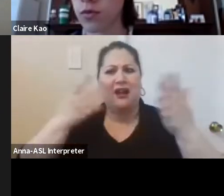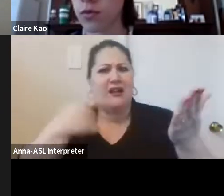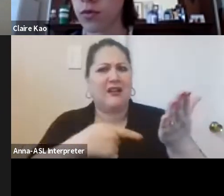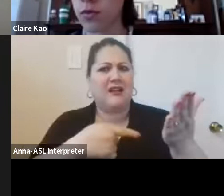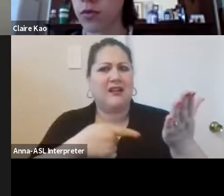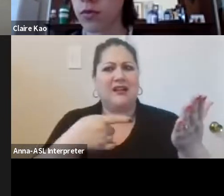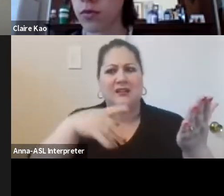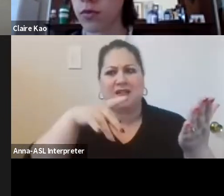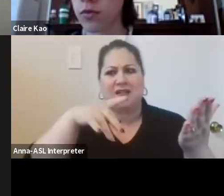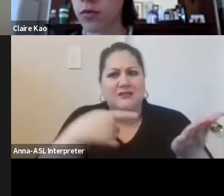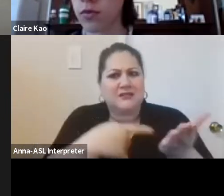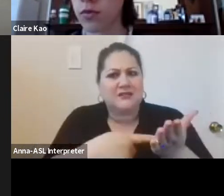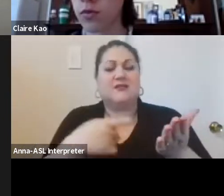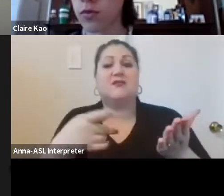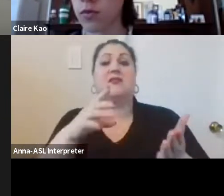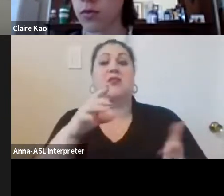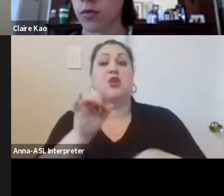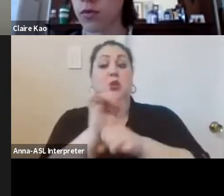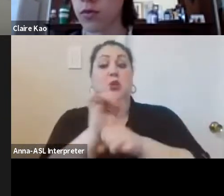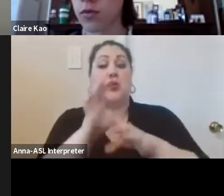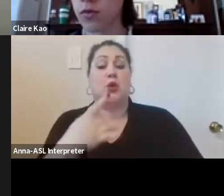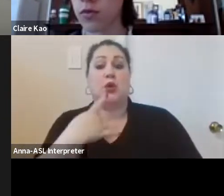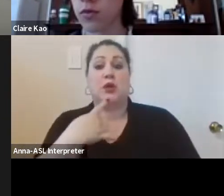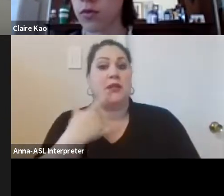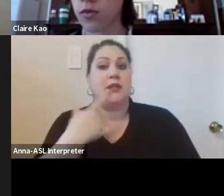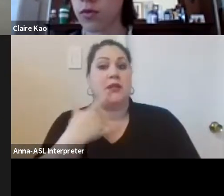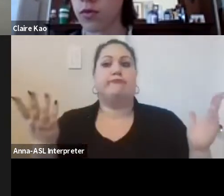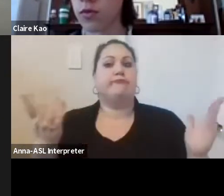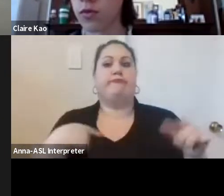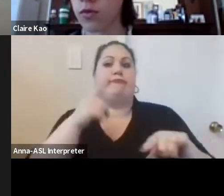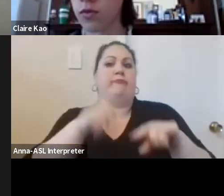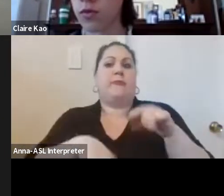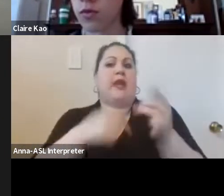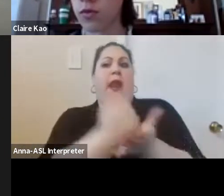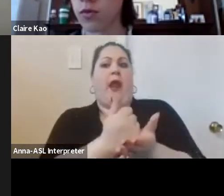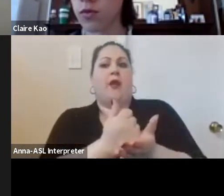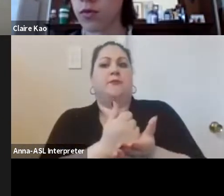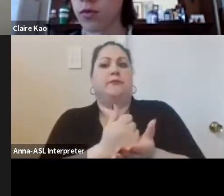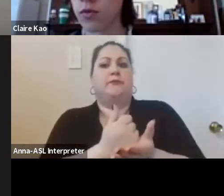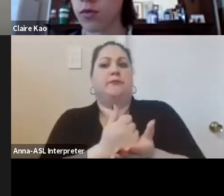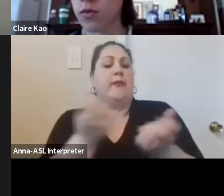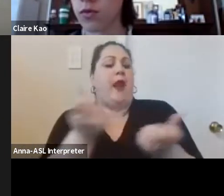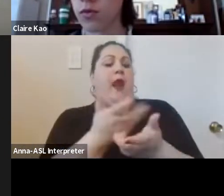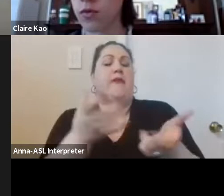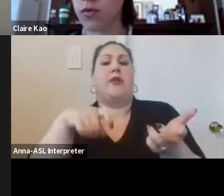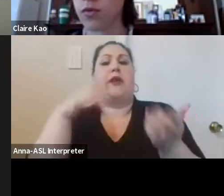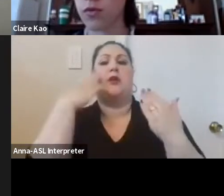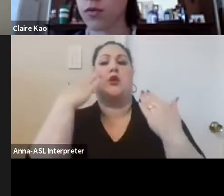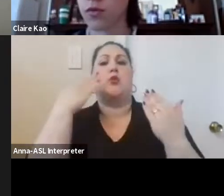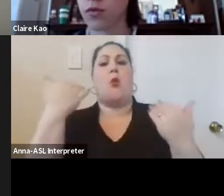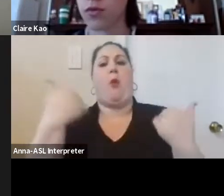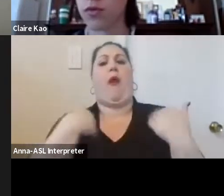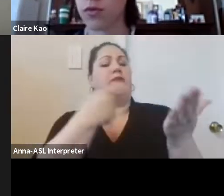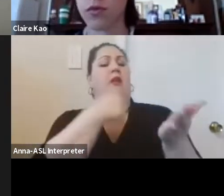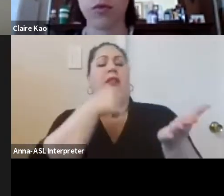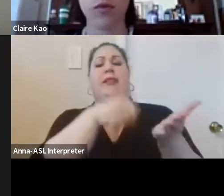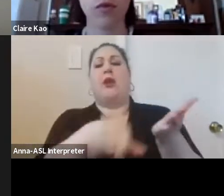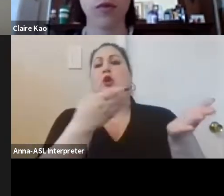help me, and that everything that I needed to know was in that letter. But the letter really didn't have much to